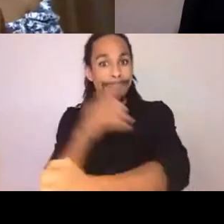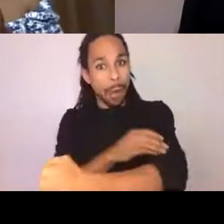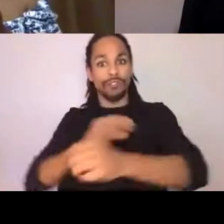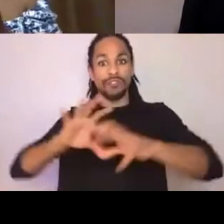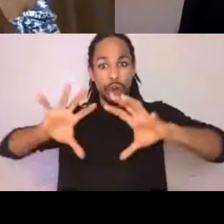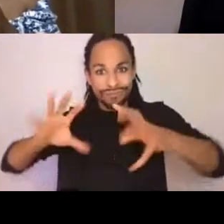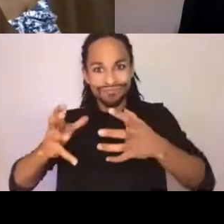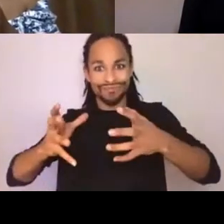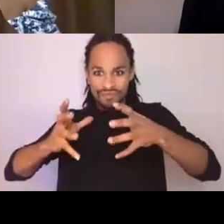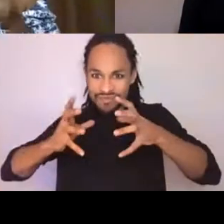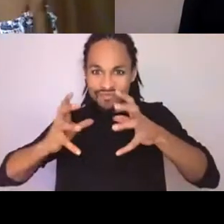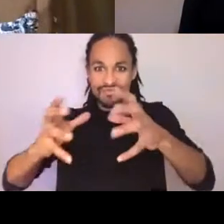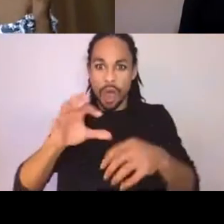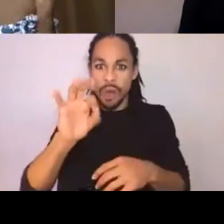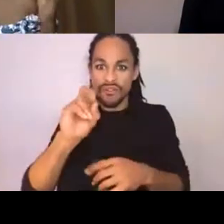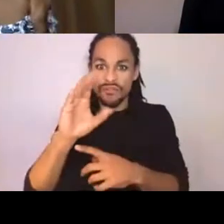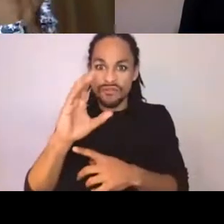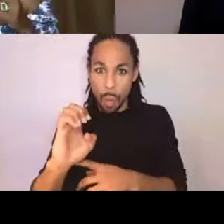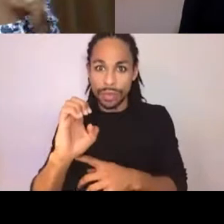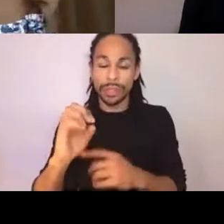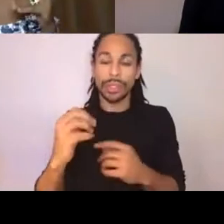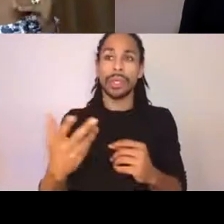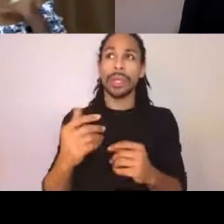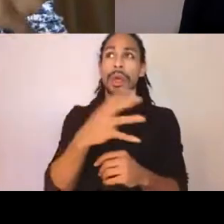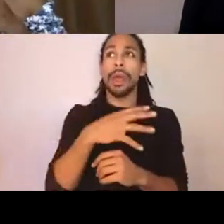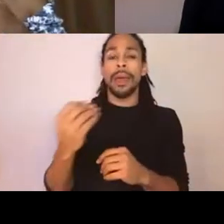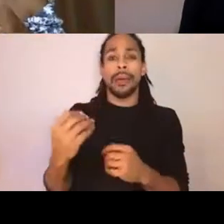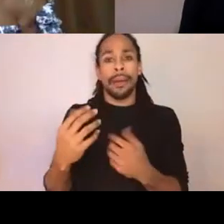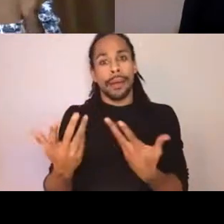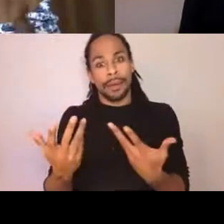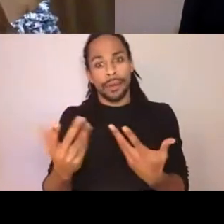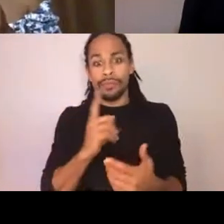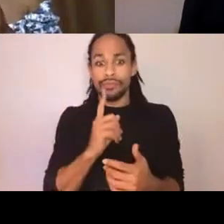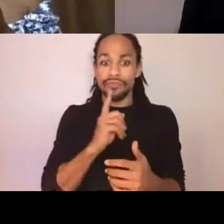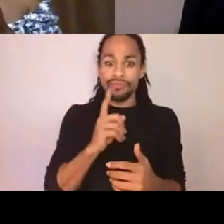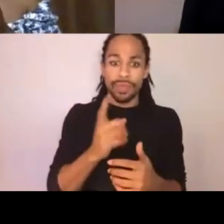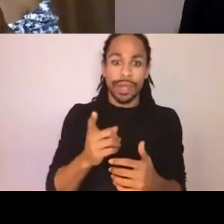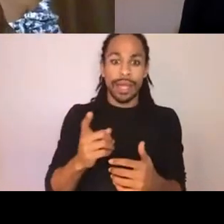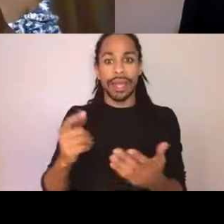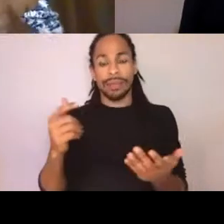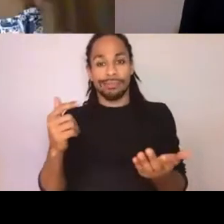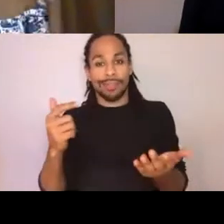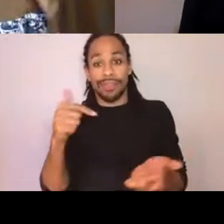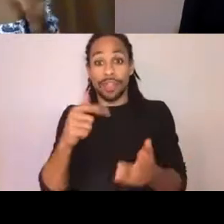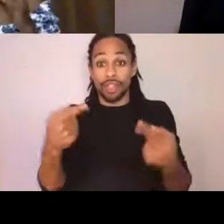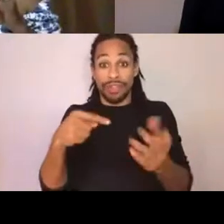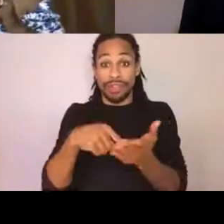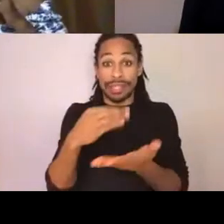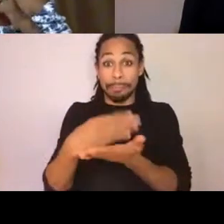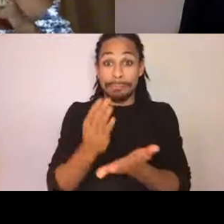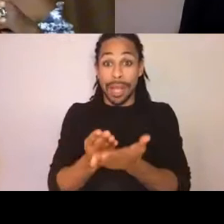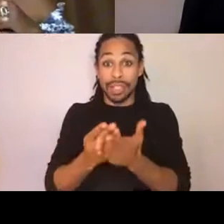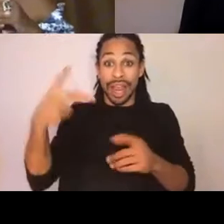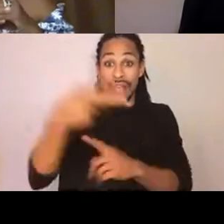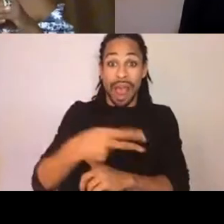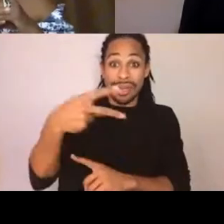hardest budget of the, probably of many people's lifetime in New York City, CTC did not get cut because we all came